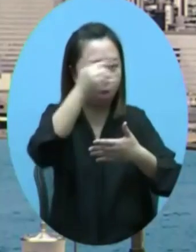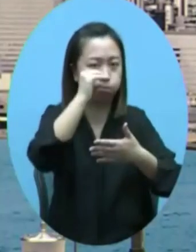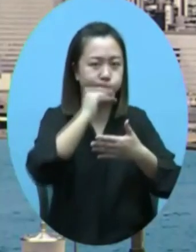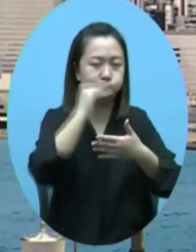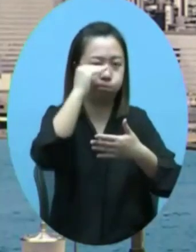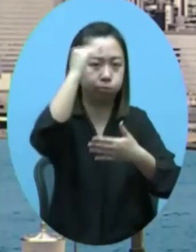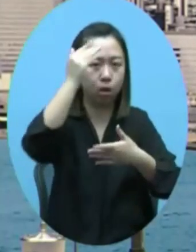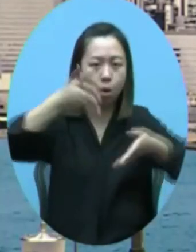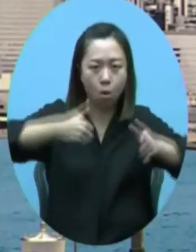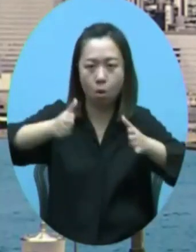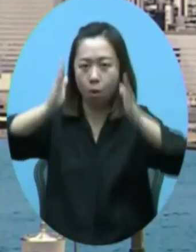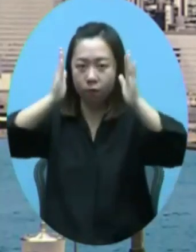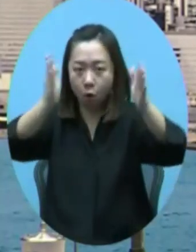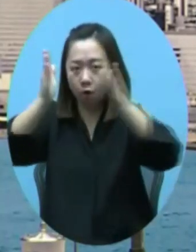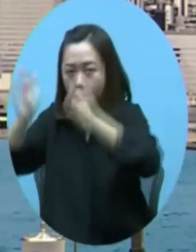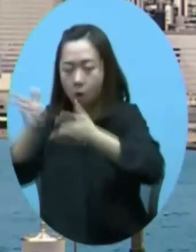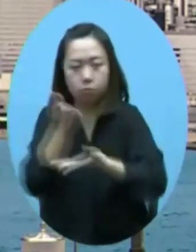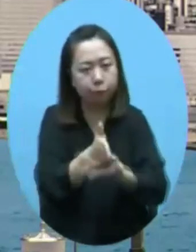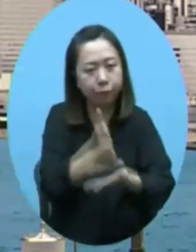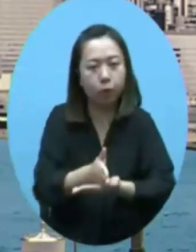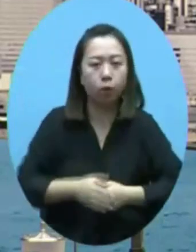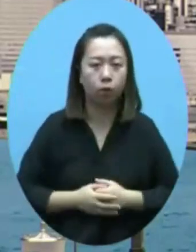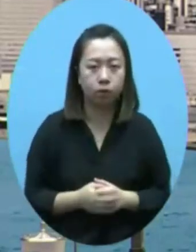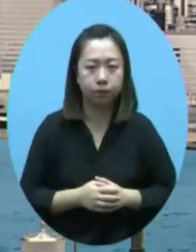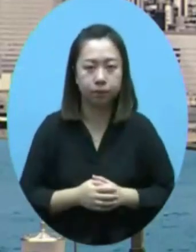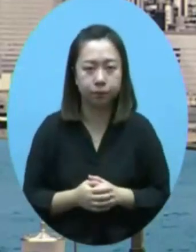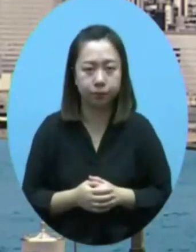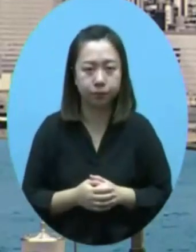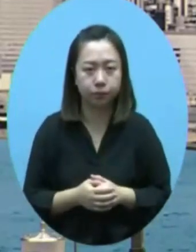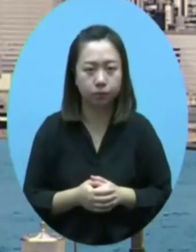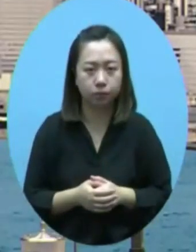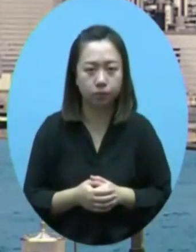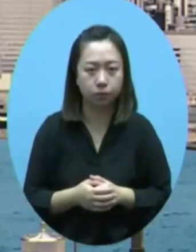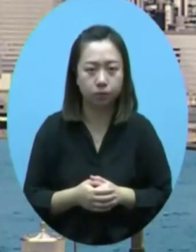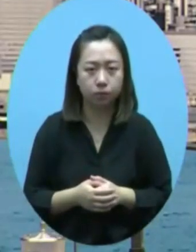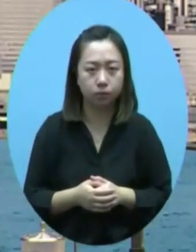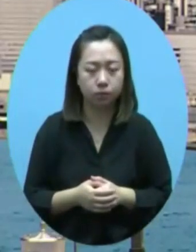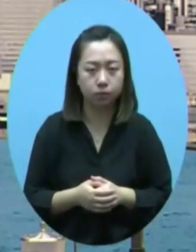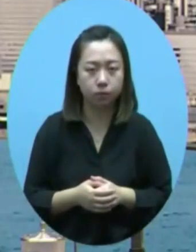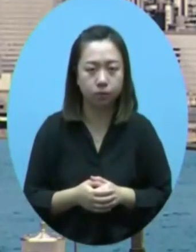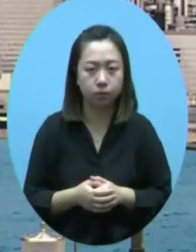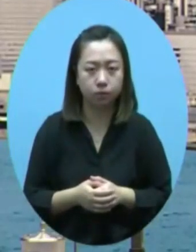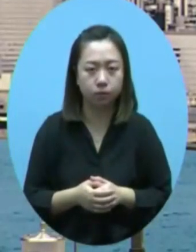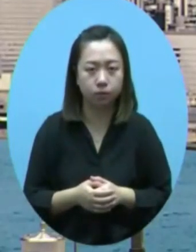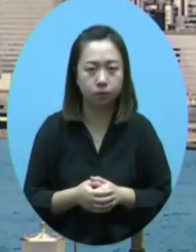House. And she was living in a different unit from a previous case confirmed there, facing a different direction.